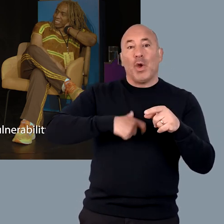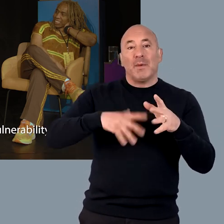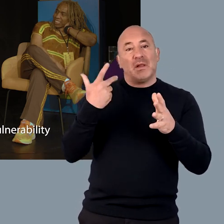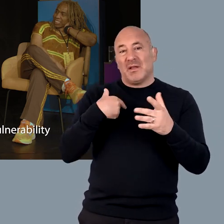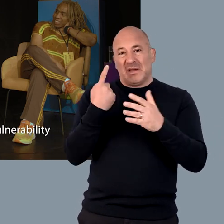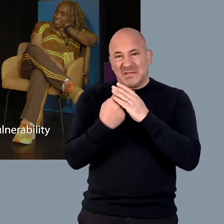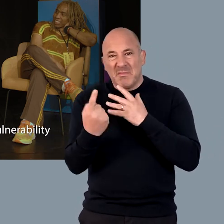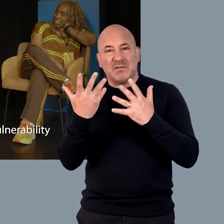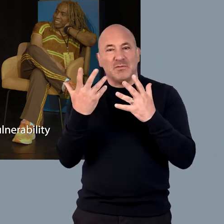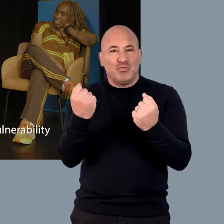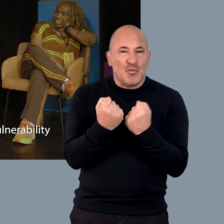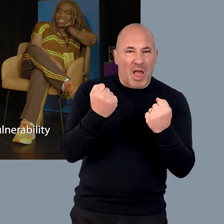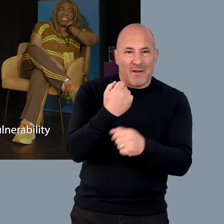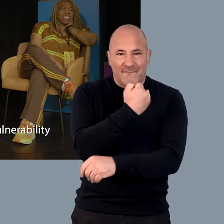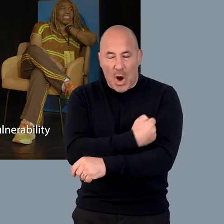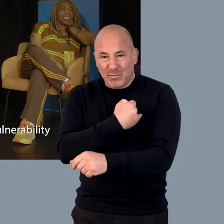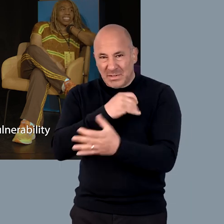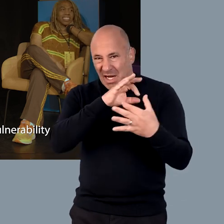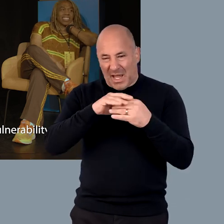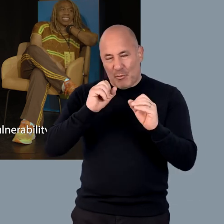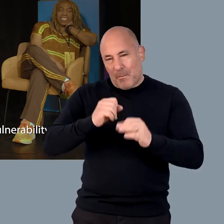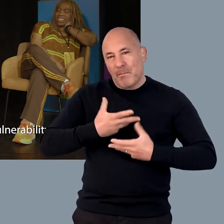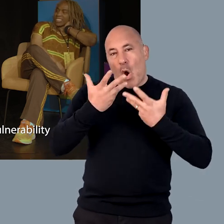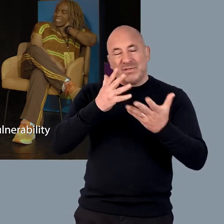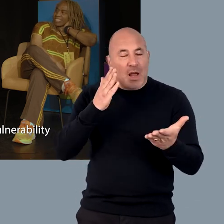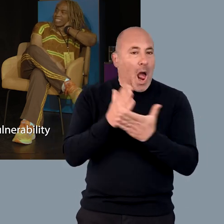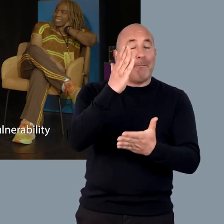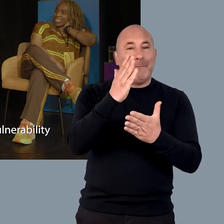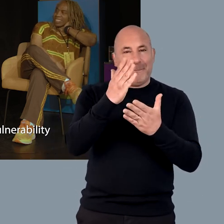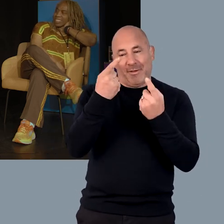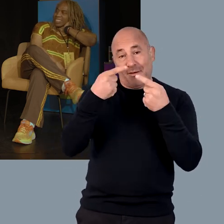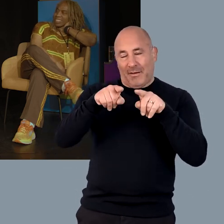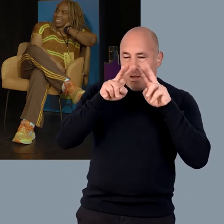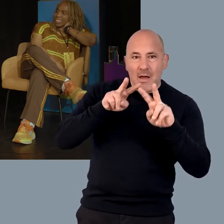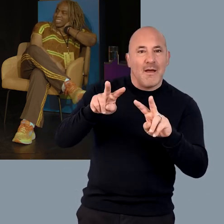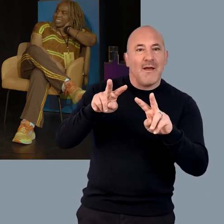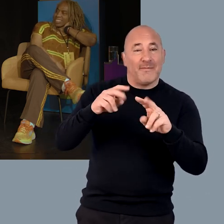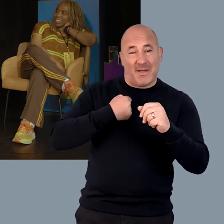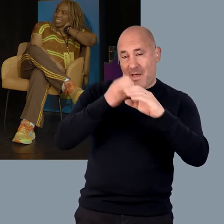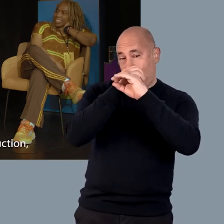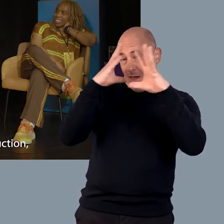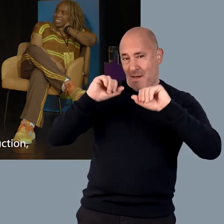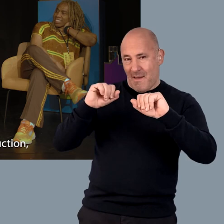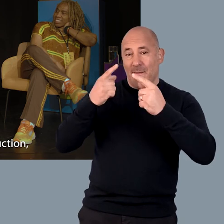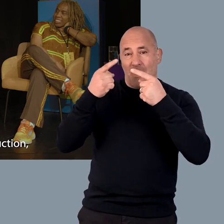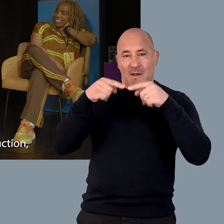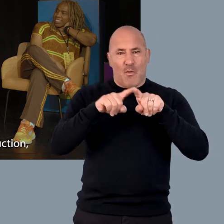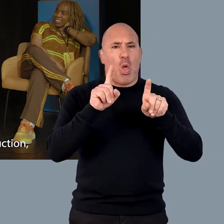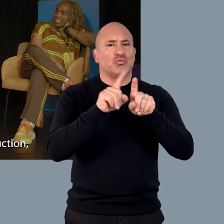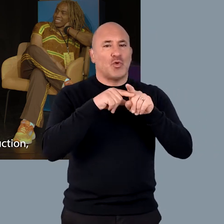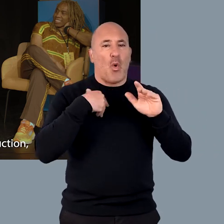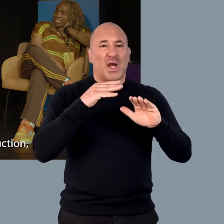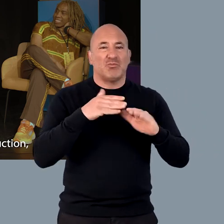human interdependence, strength and vulnerability play out with poetic realism. So that's our artistic vision but alongside